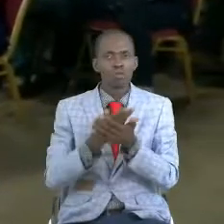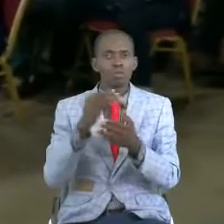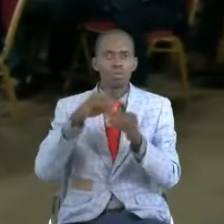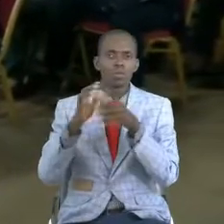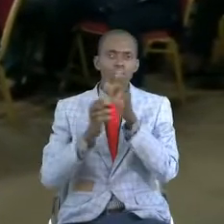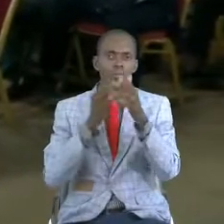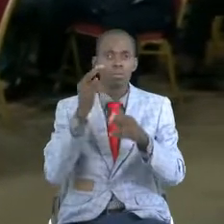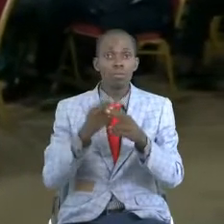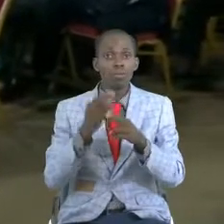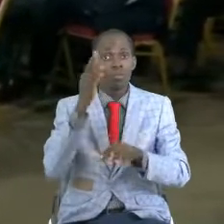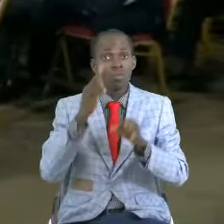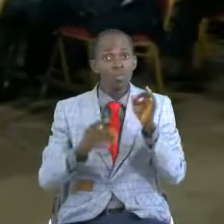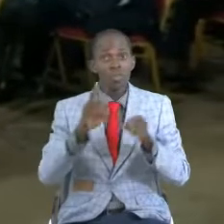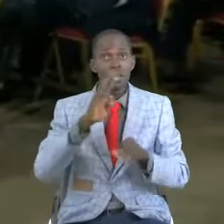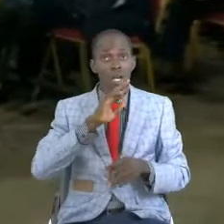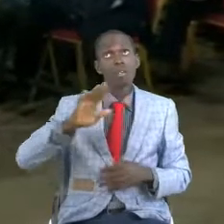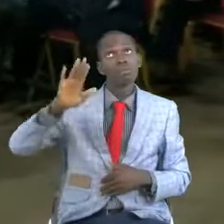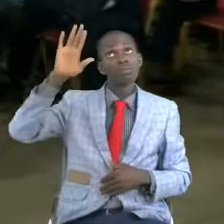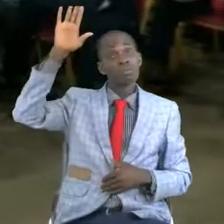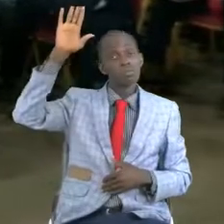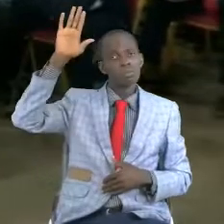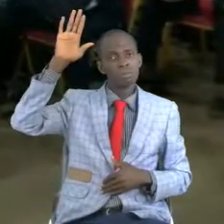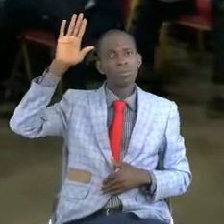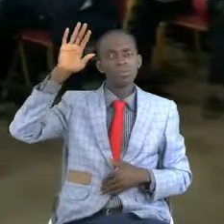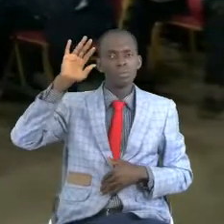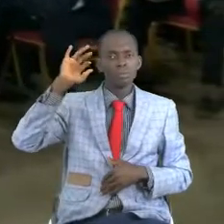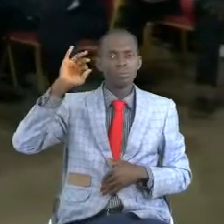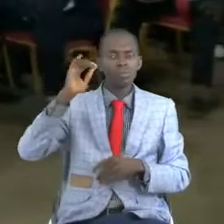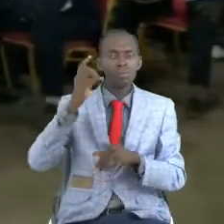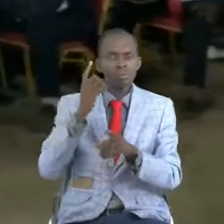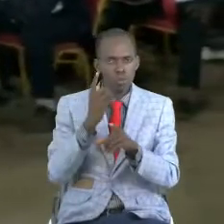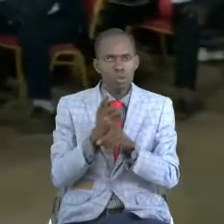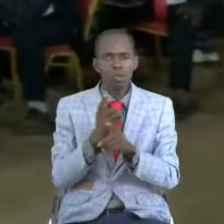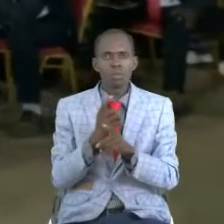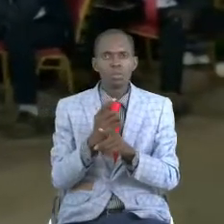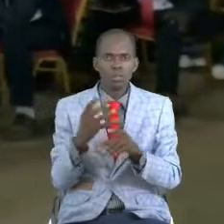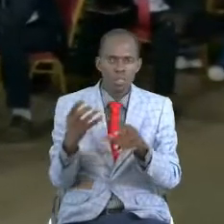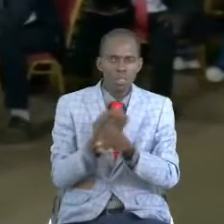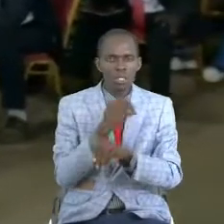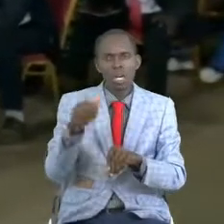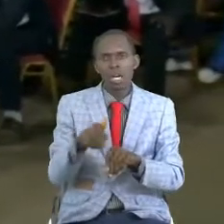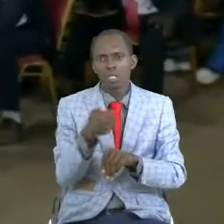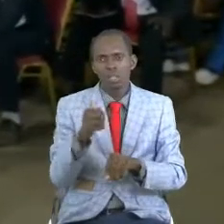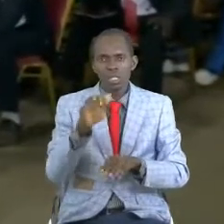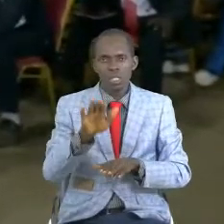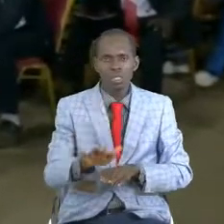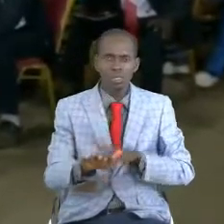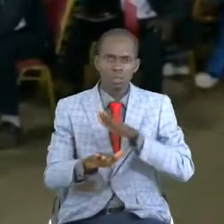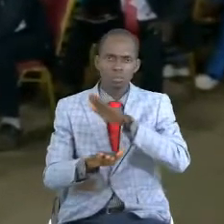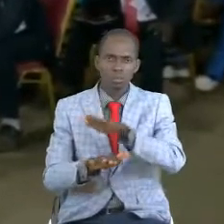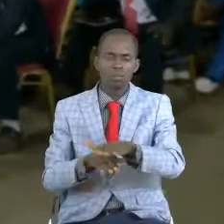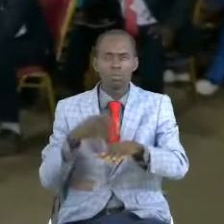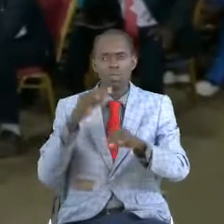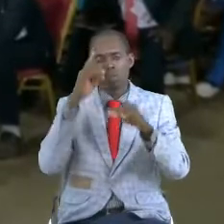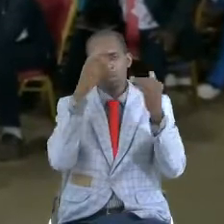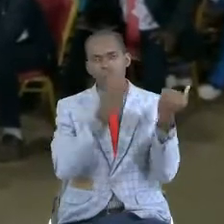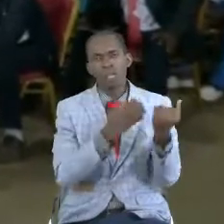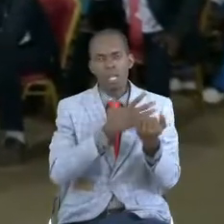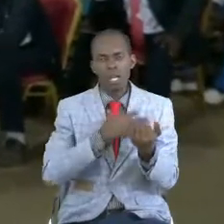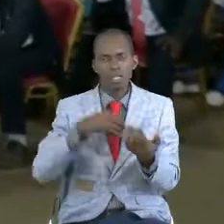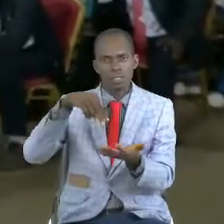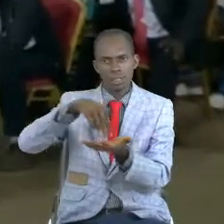raising up your hand, just take that step of faith and stand up. Stand